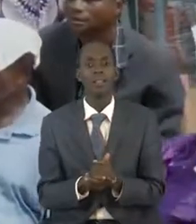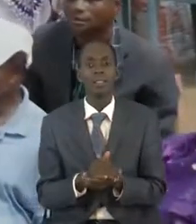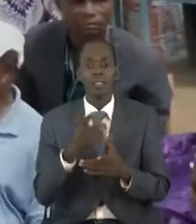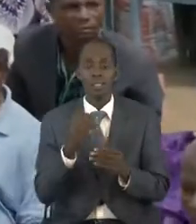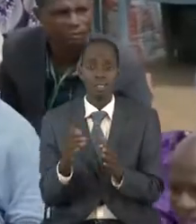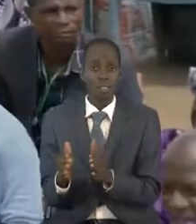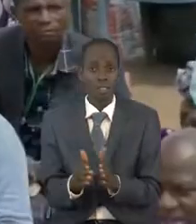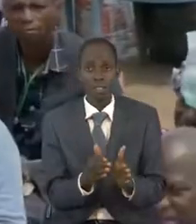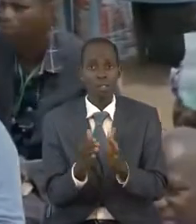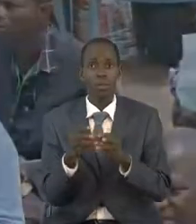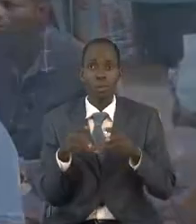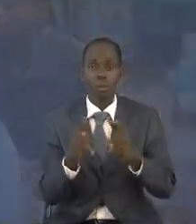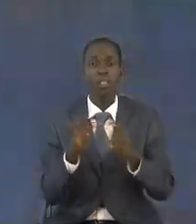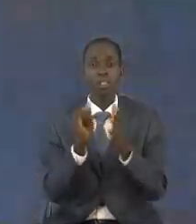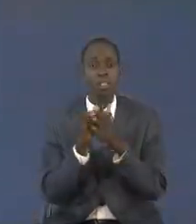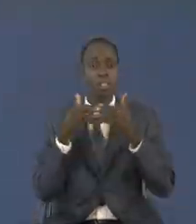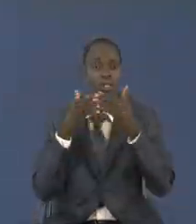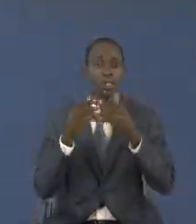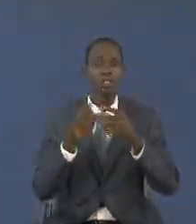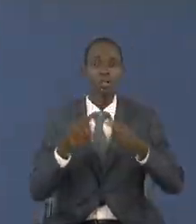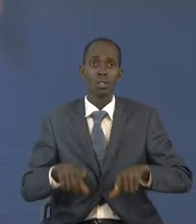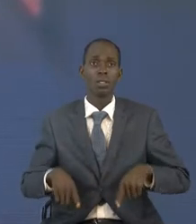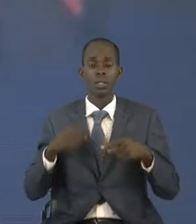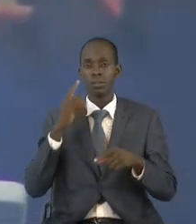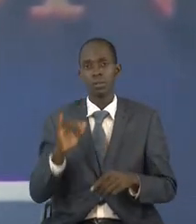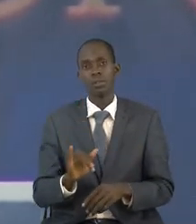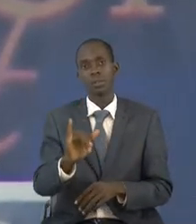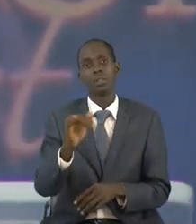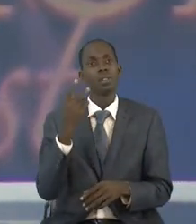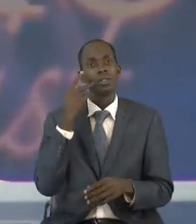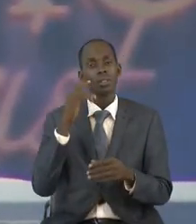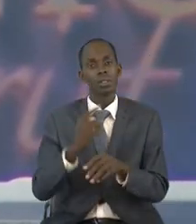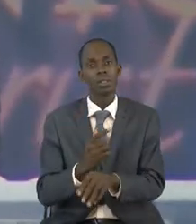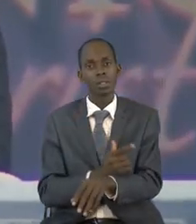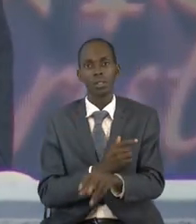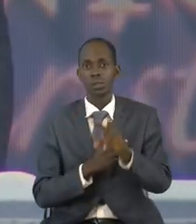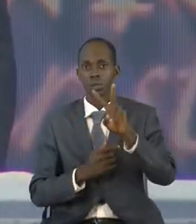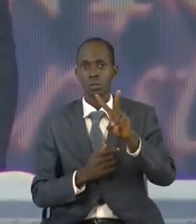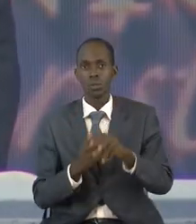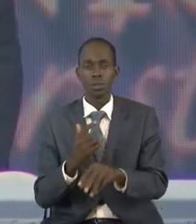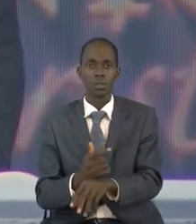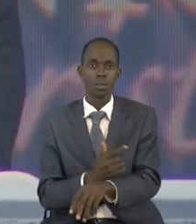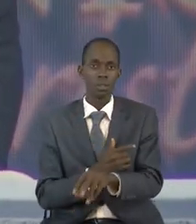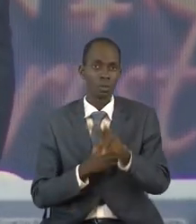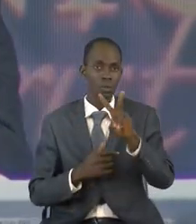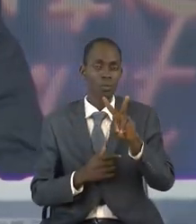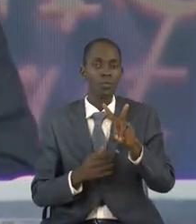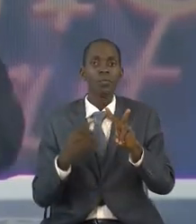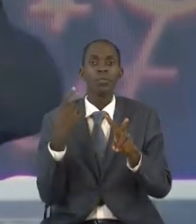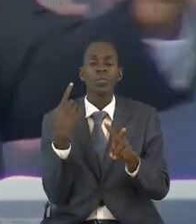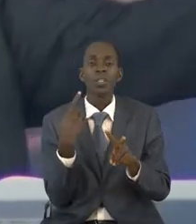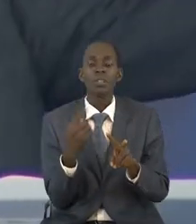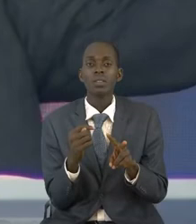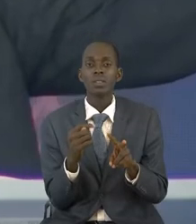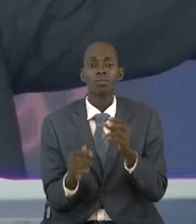that leads to life eternal. Look at number two there. Number two there, perilously walking in